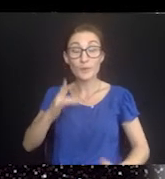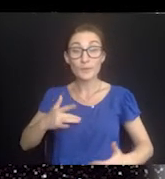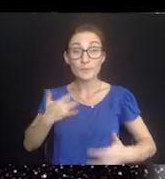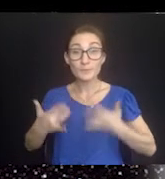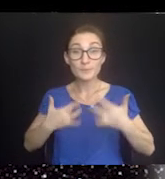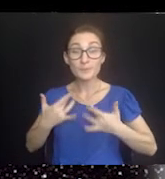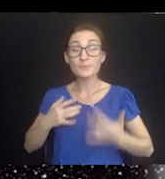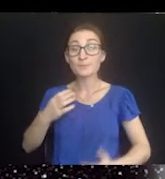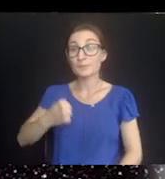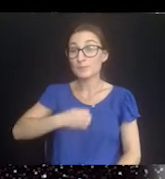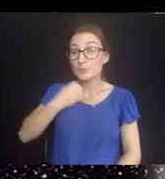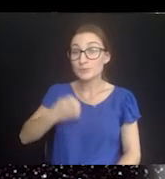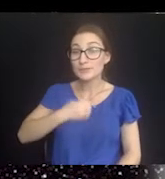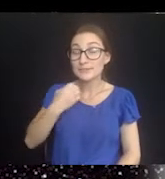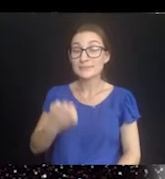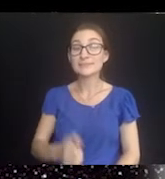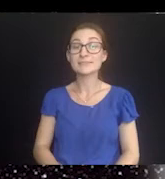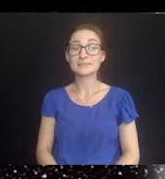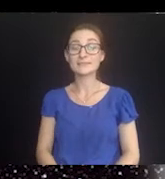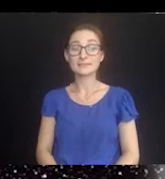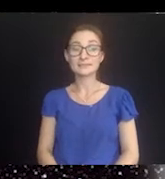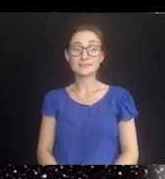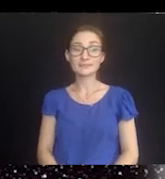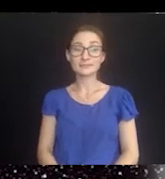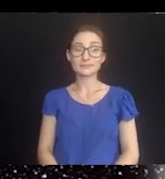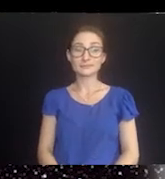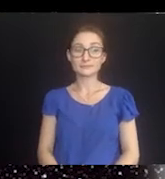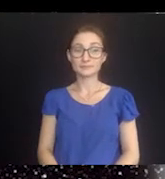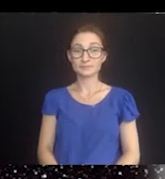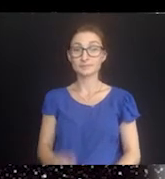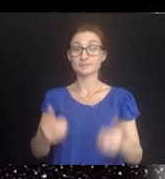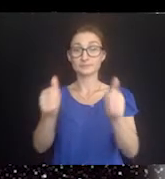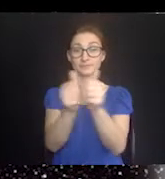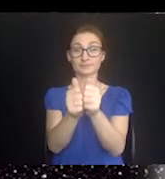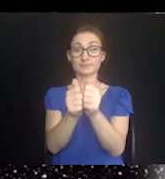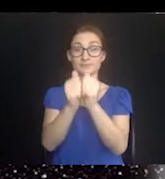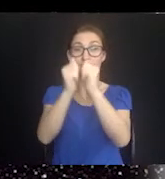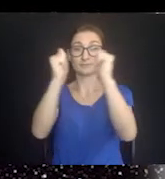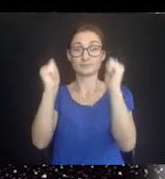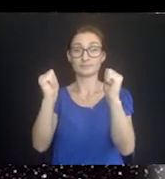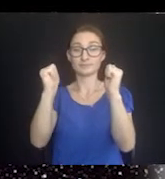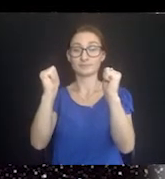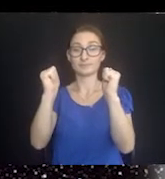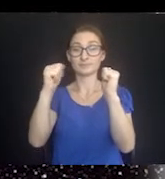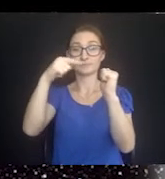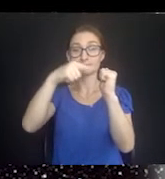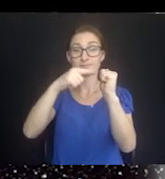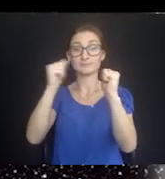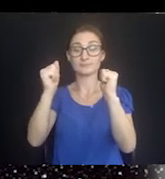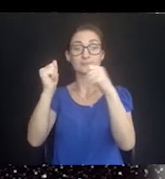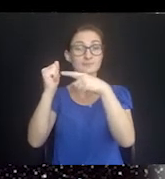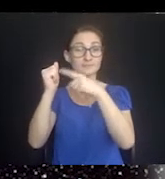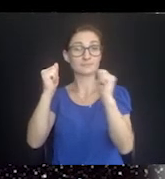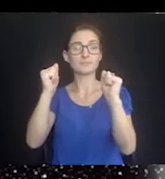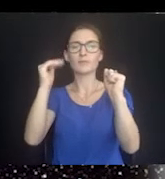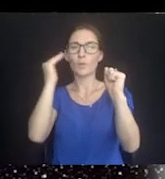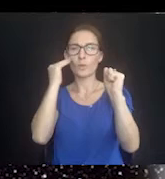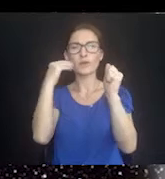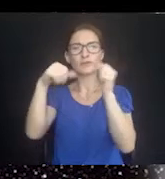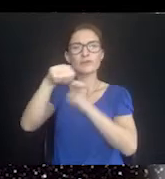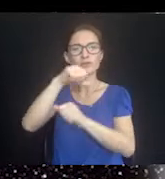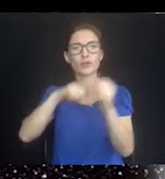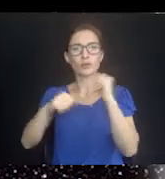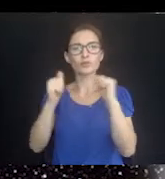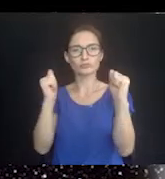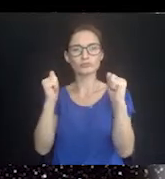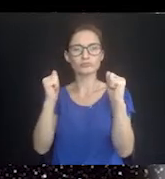separate types of ways of experiencing emotions, that kind of thing. When those two halves, so